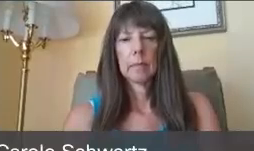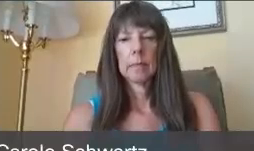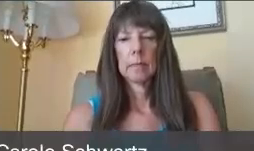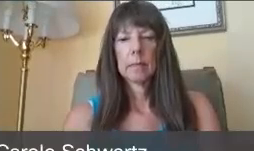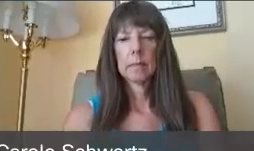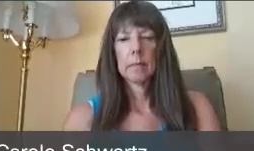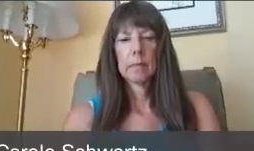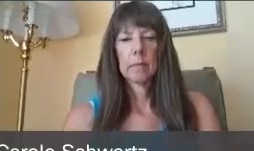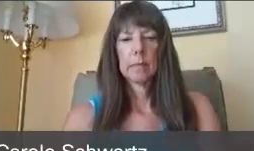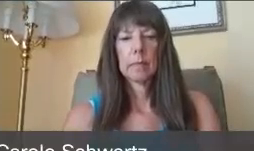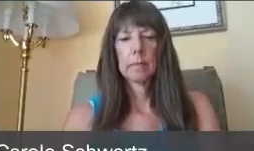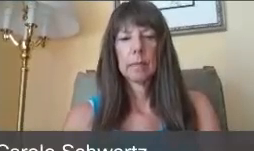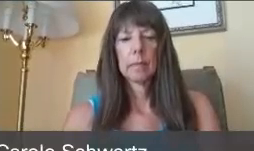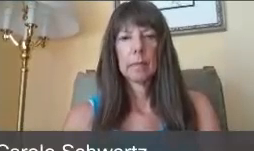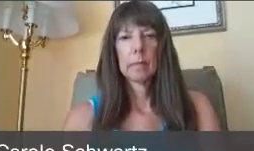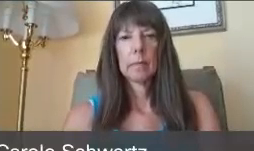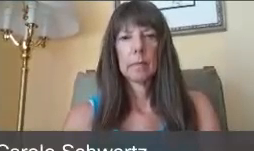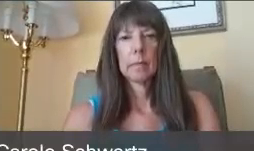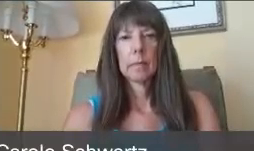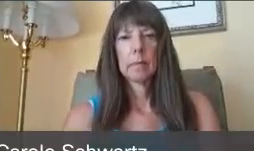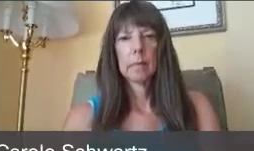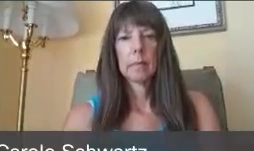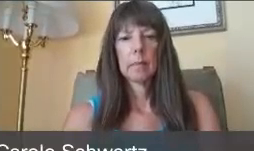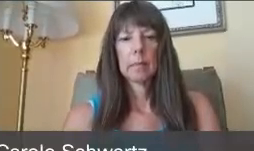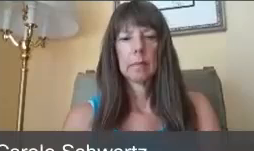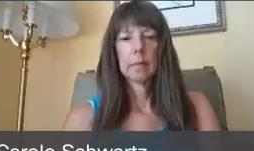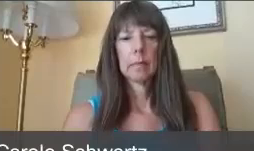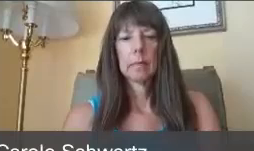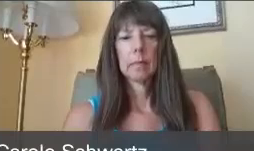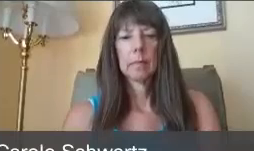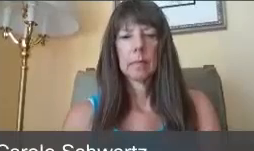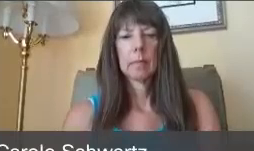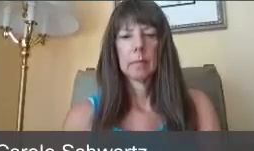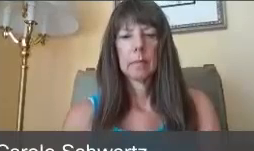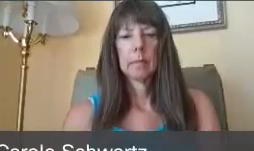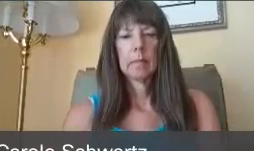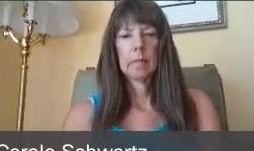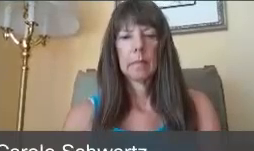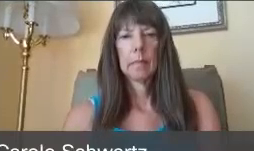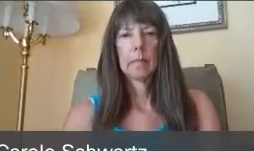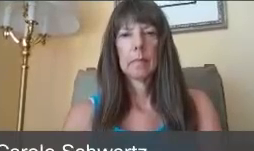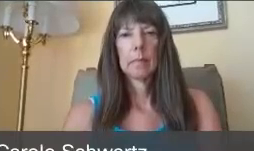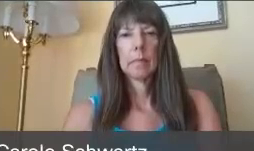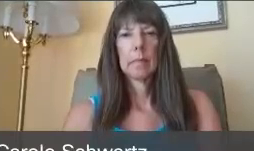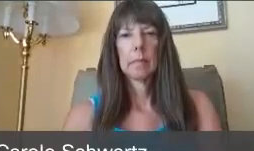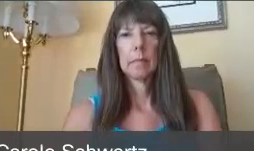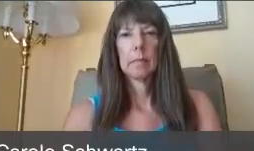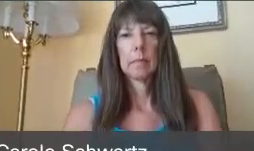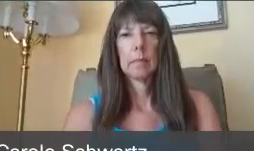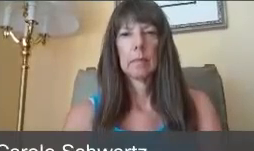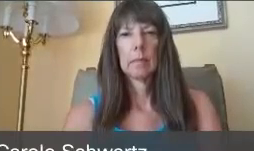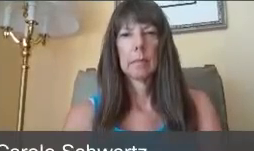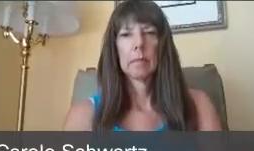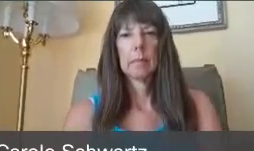created all these apps for them, not apps, but did one-on-one tutoring on how to use their electronic devices.